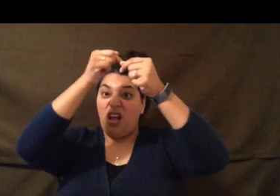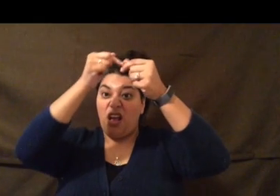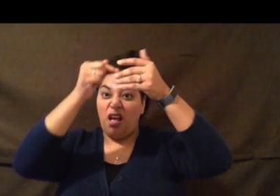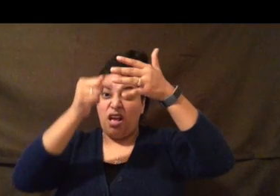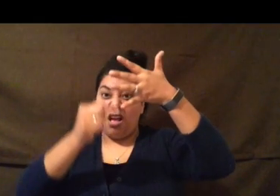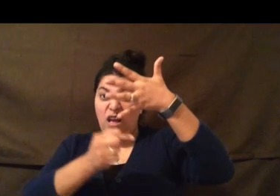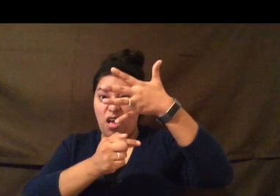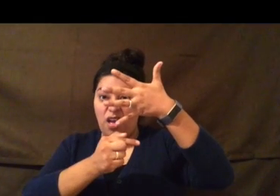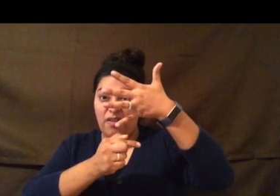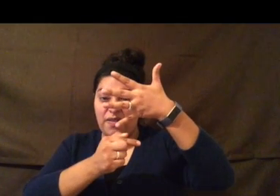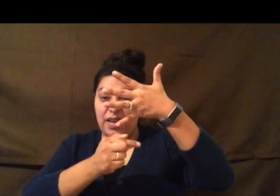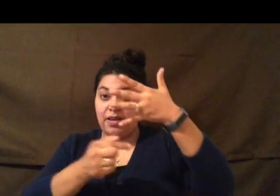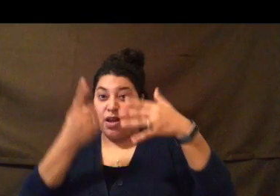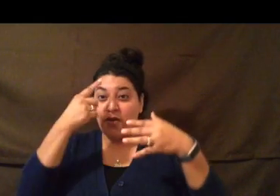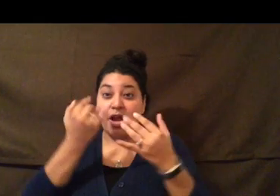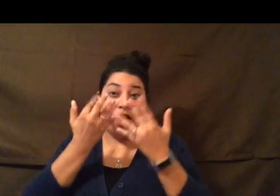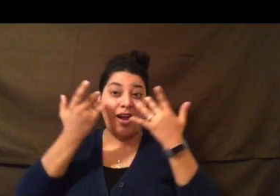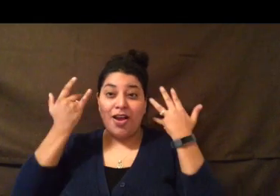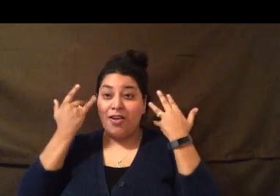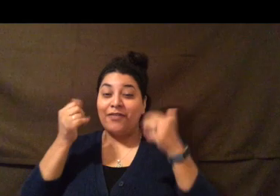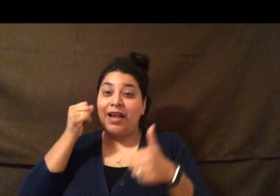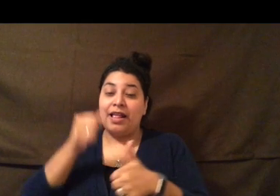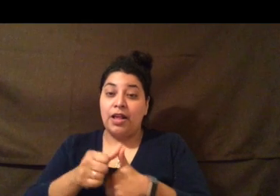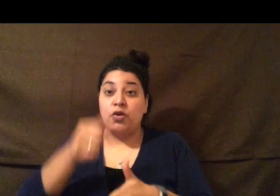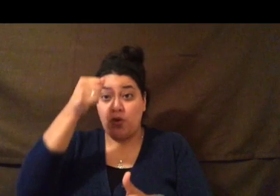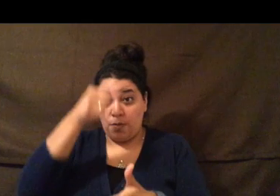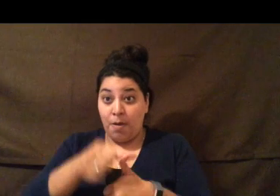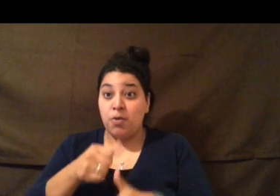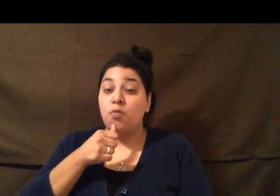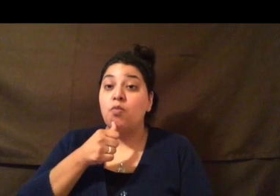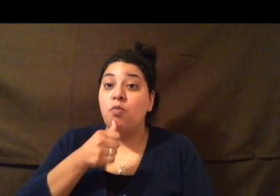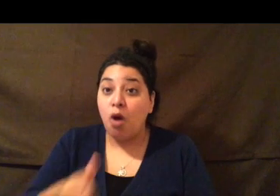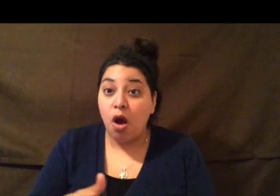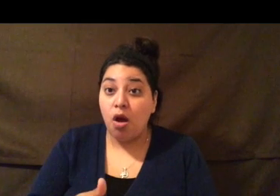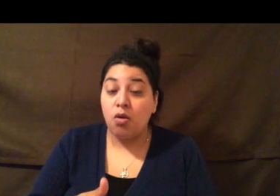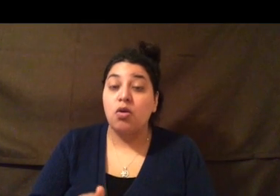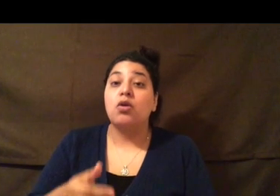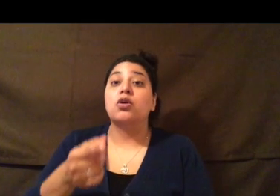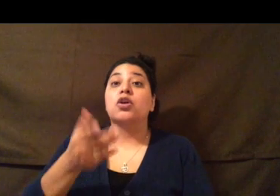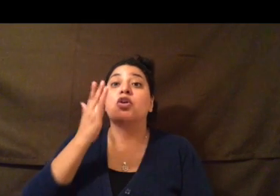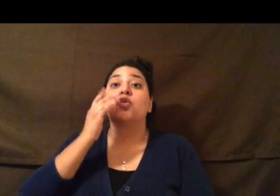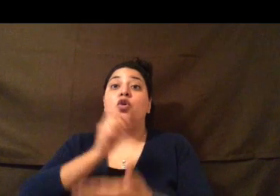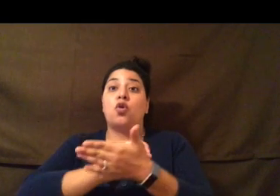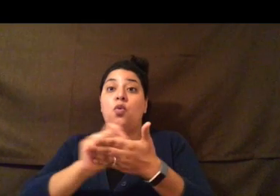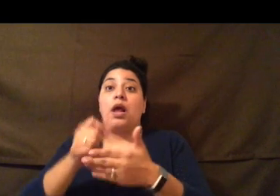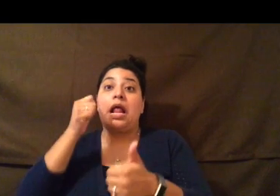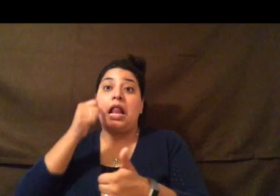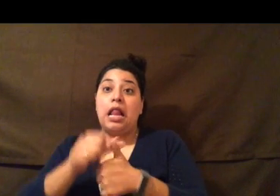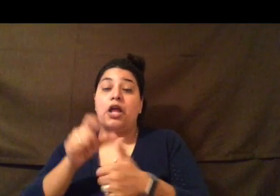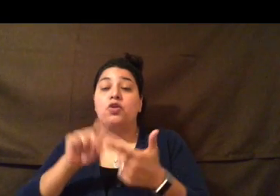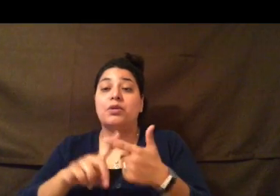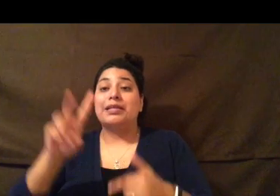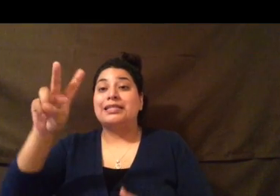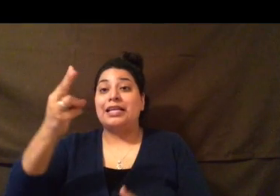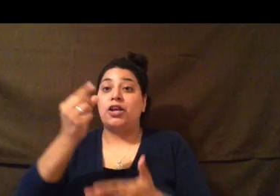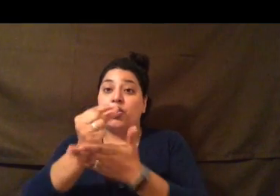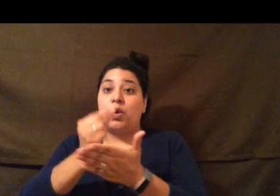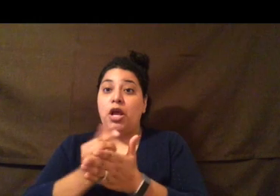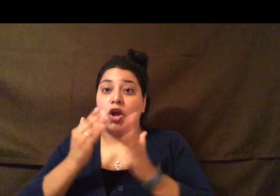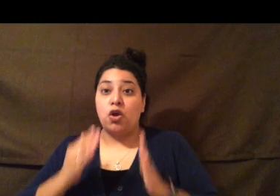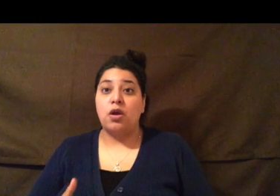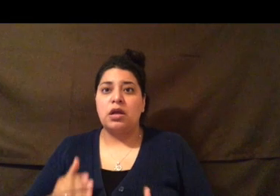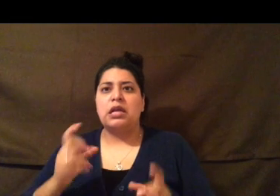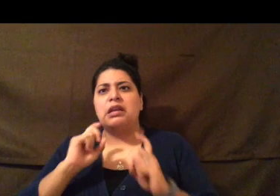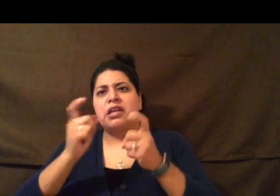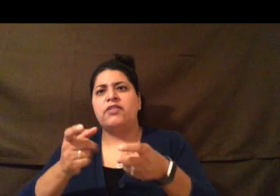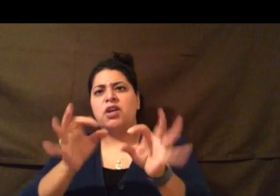all 5 parts of the friendly letter. Okay, so remember, tomorrow you are going to be writing a letter to a second grader to